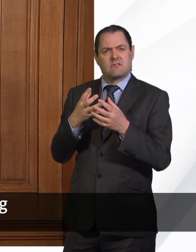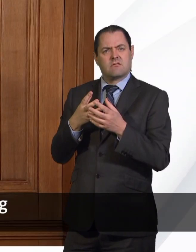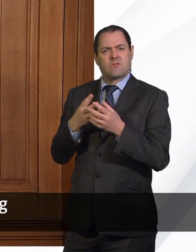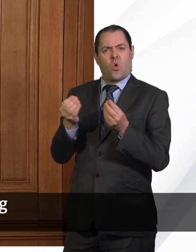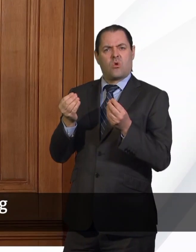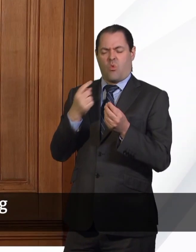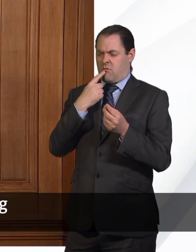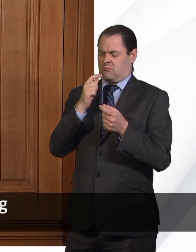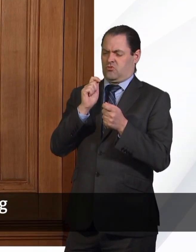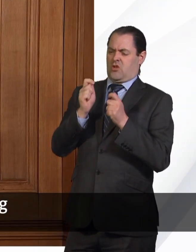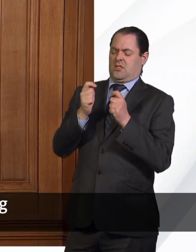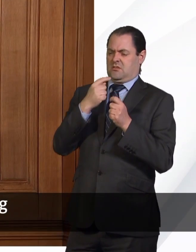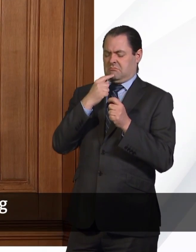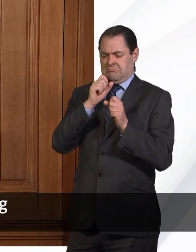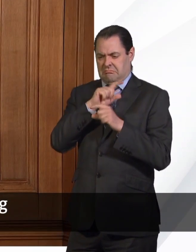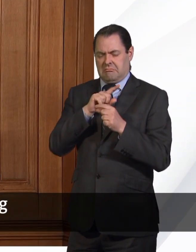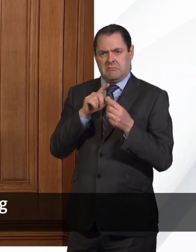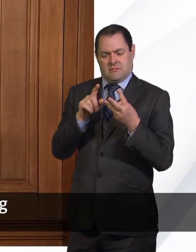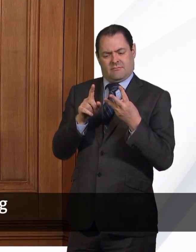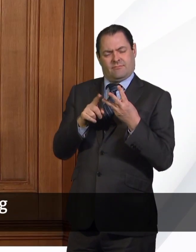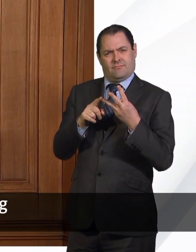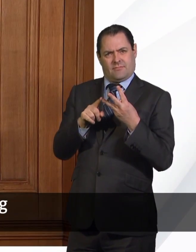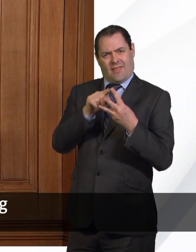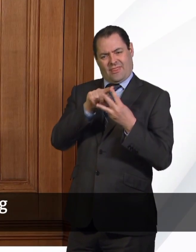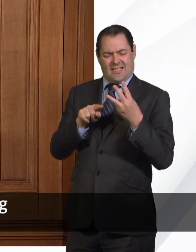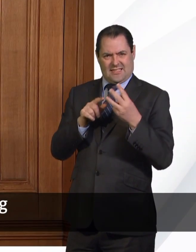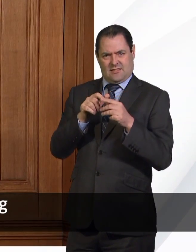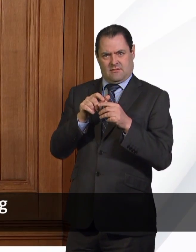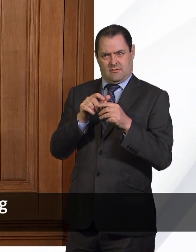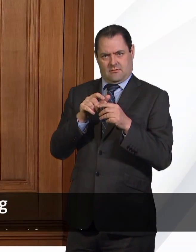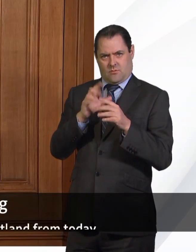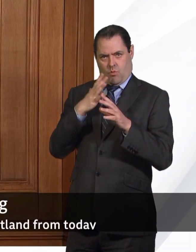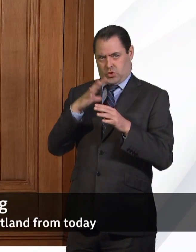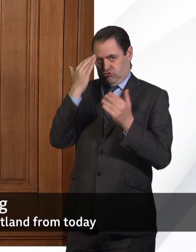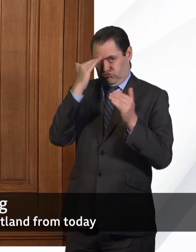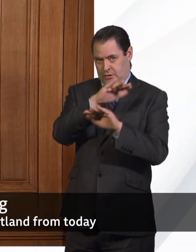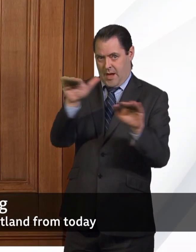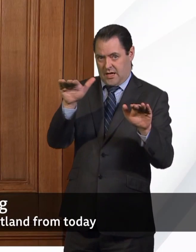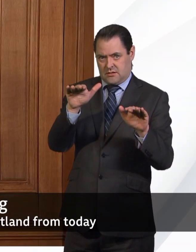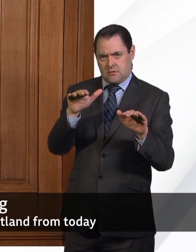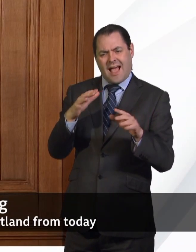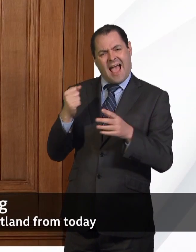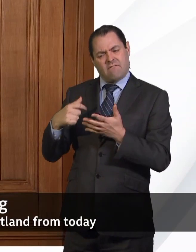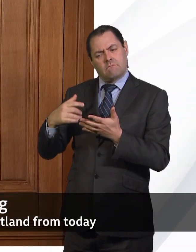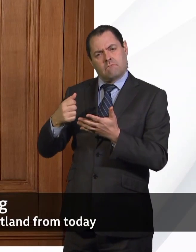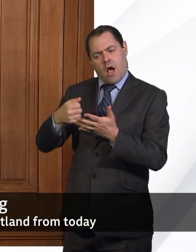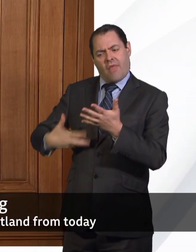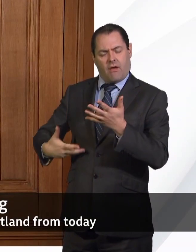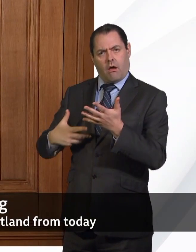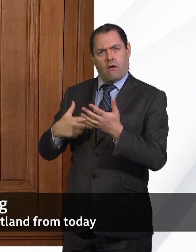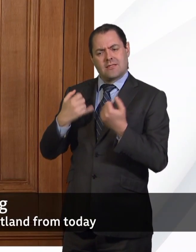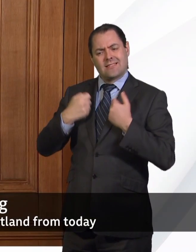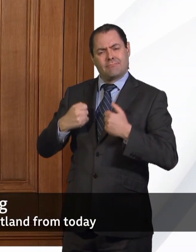we really want to emphasise to the general public, is there are many other symptoms that you can get with